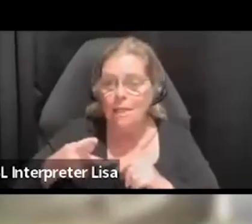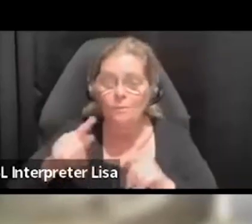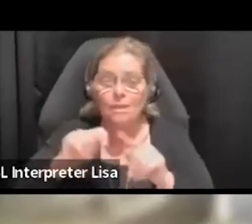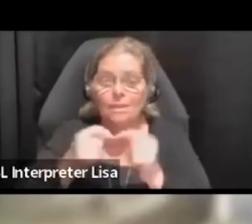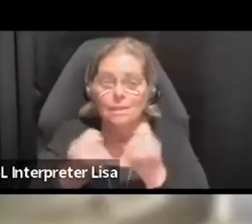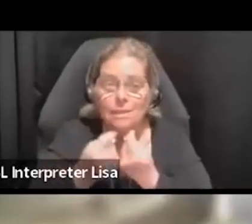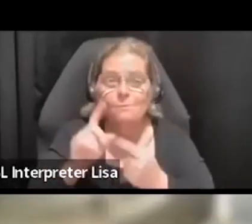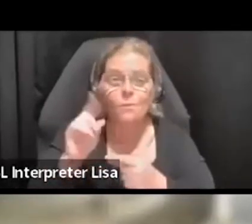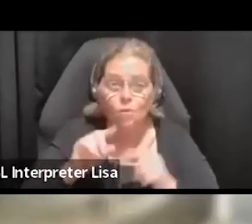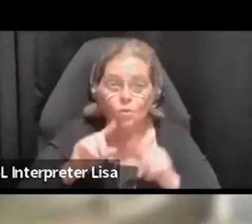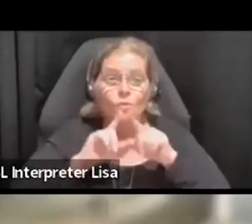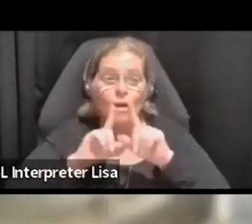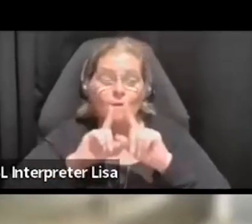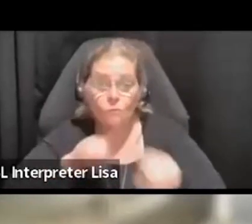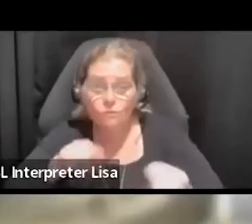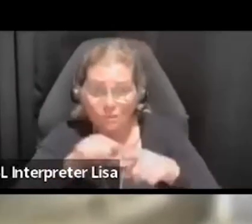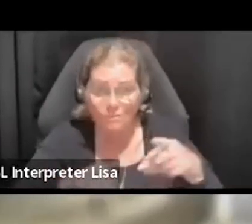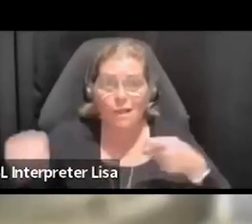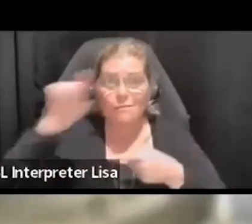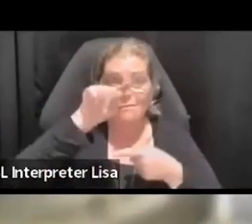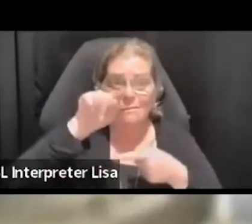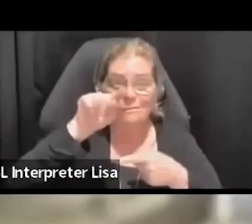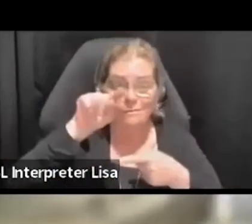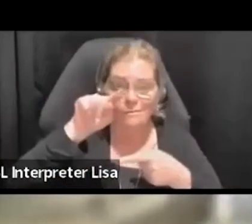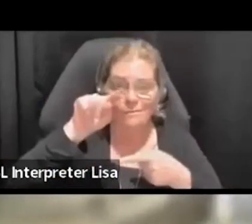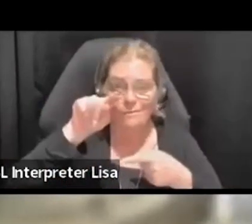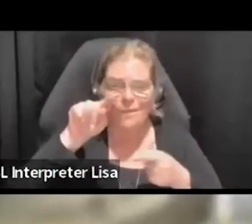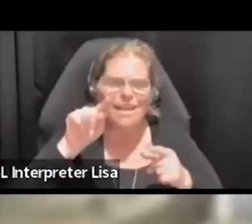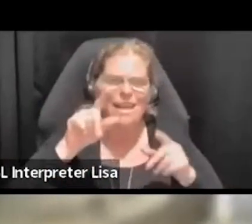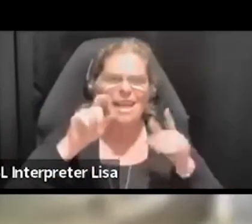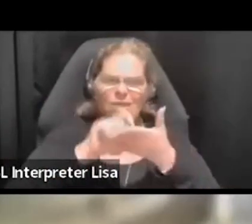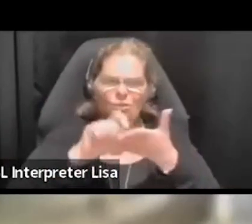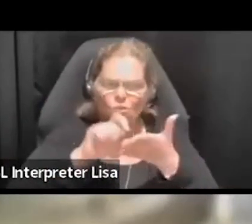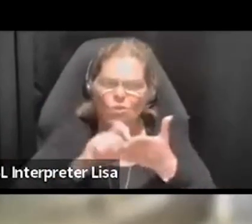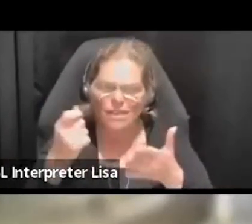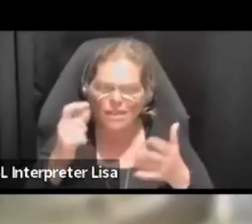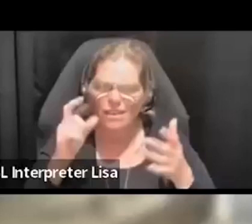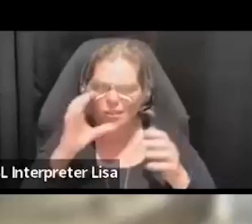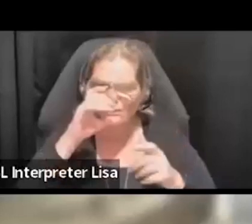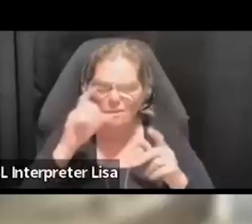respond to the above requirements. So if the question is written a little funky, you're right, Betsy.